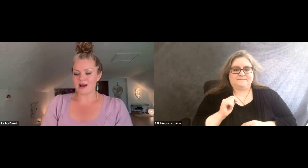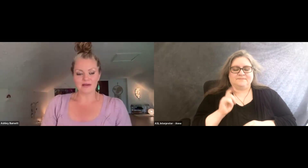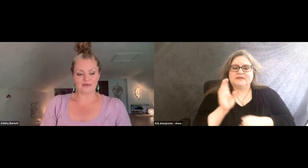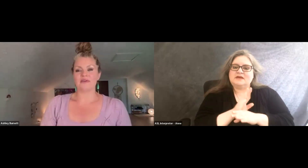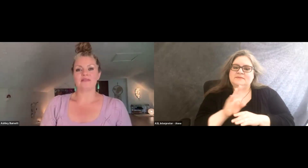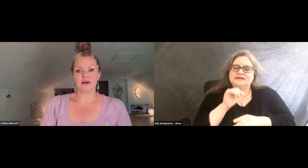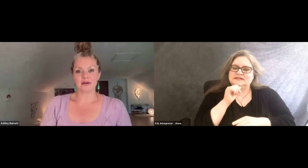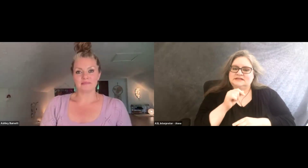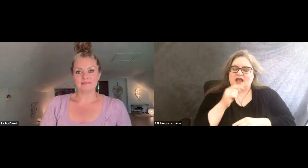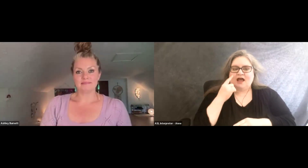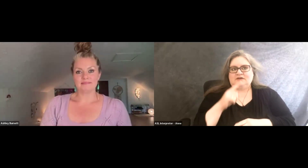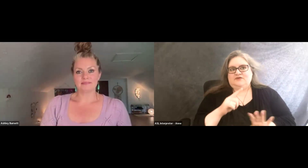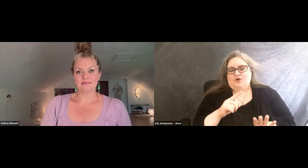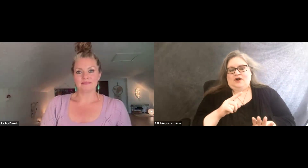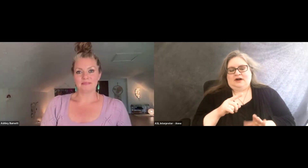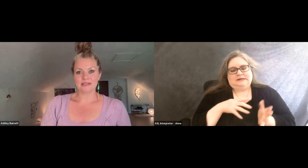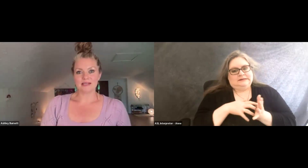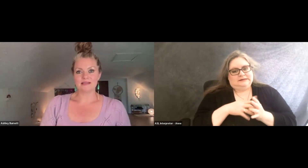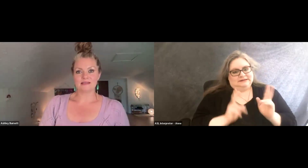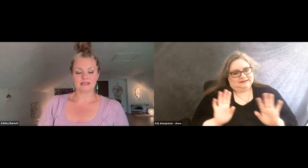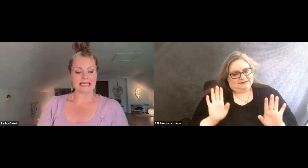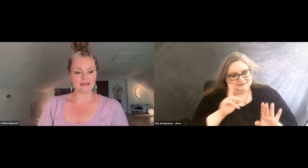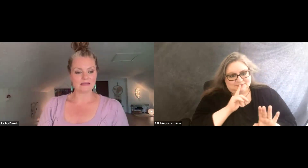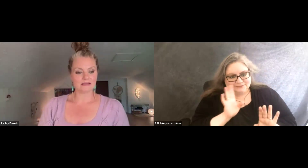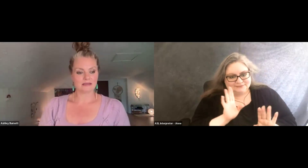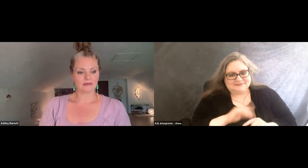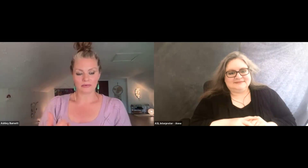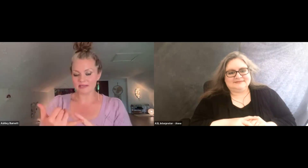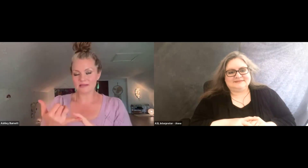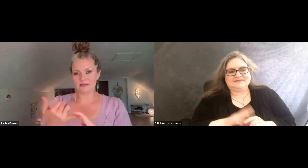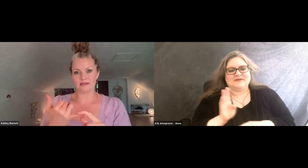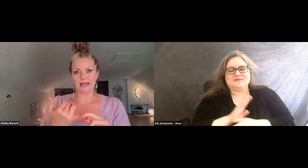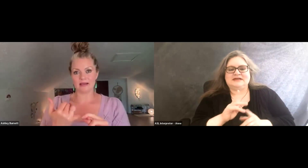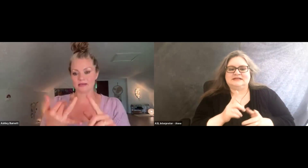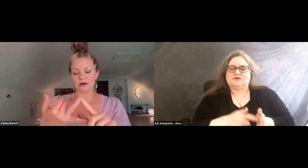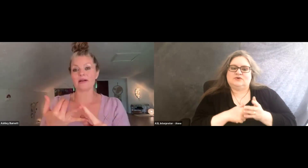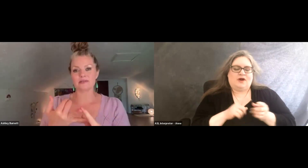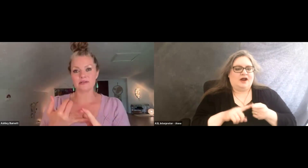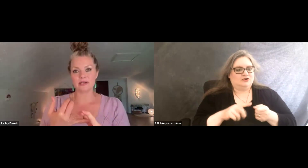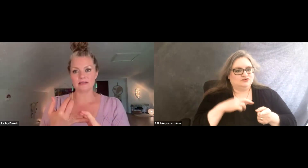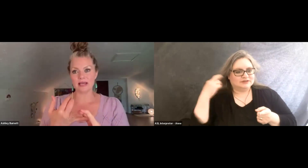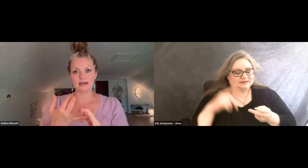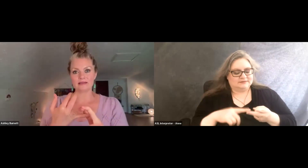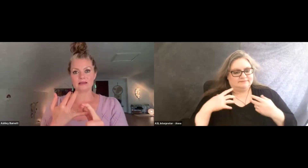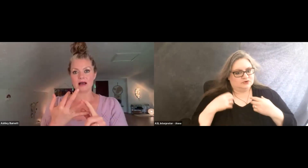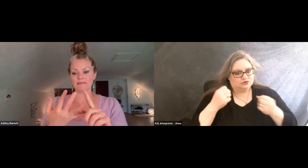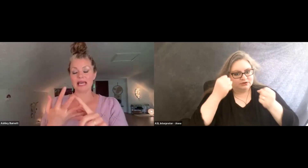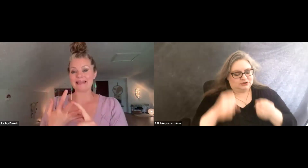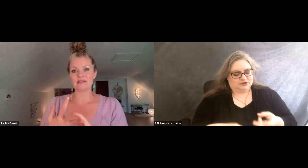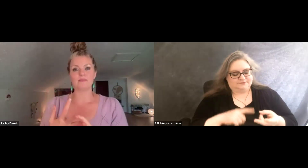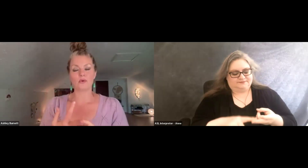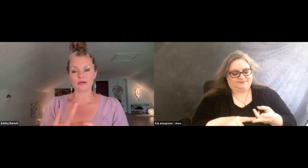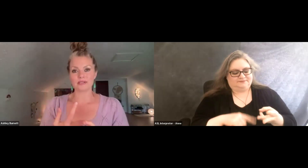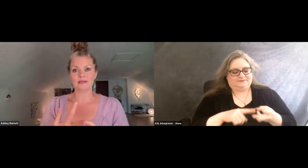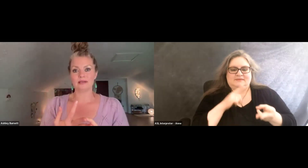Business is not for the faint of heart. Business takes risk, it takes courage, it takes